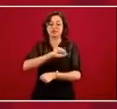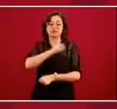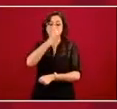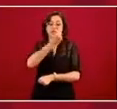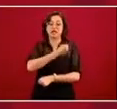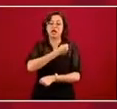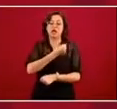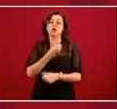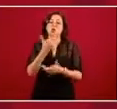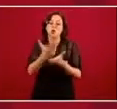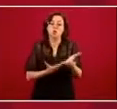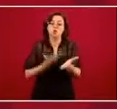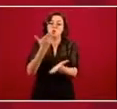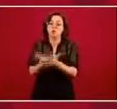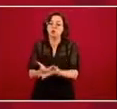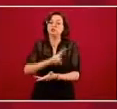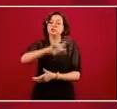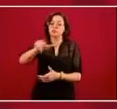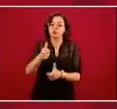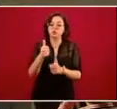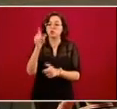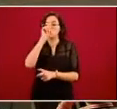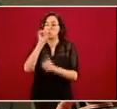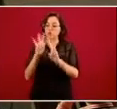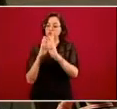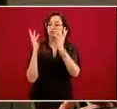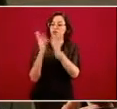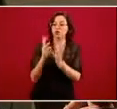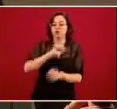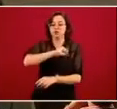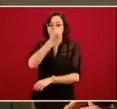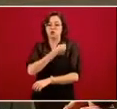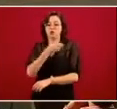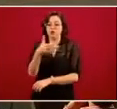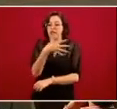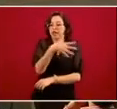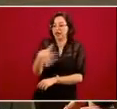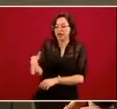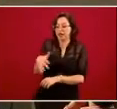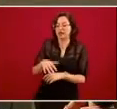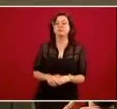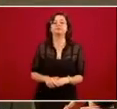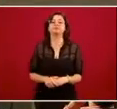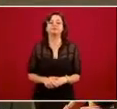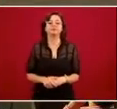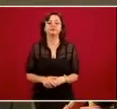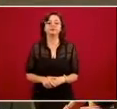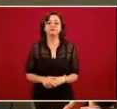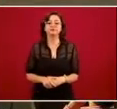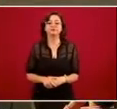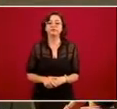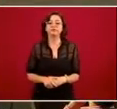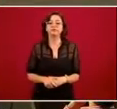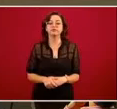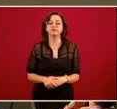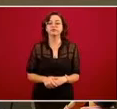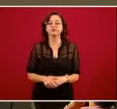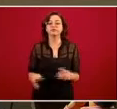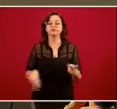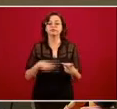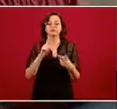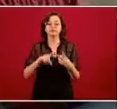segmentation strategies? We are still considering it, and this will be subject to the judgment of the General Health Council.